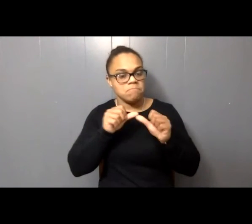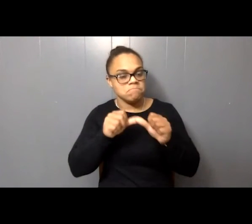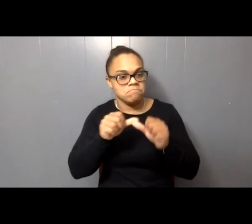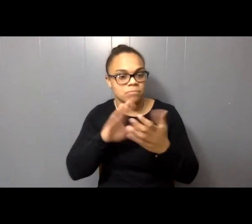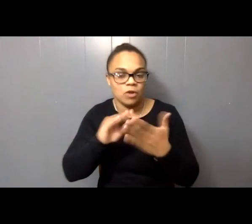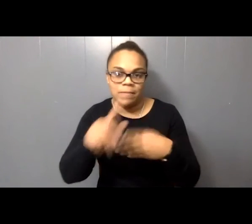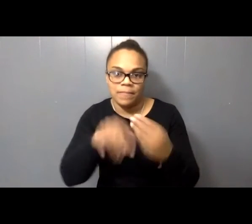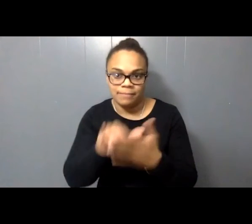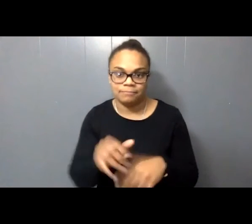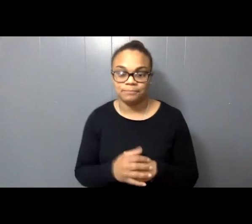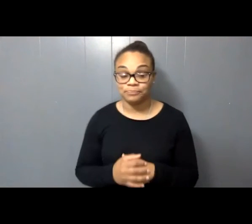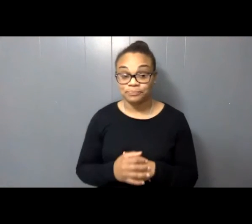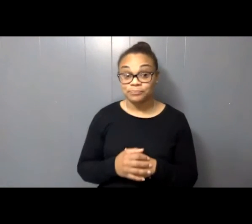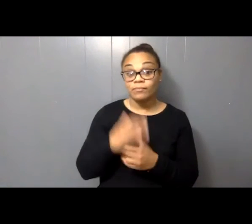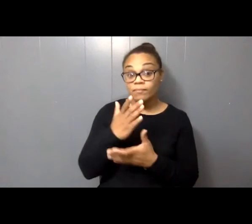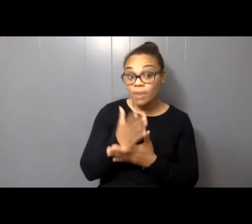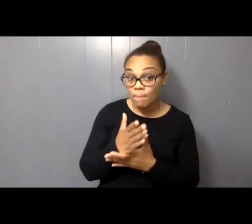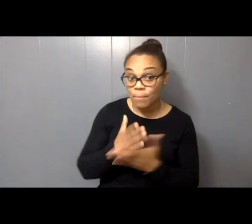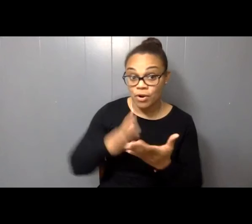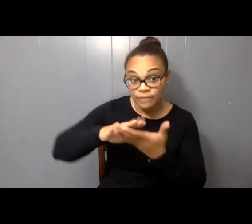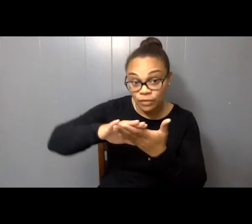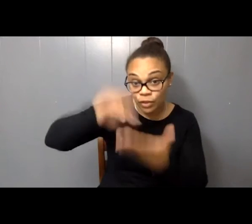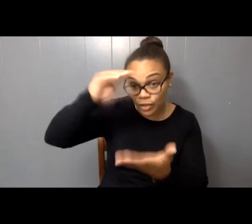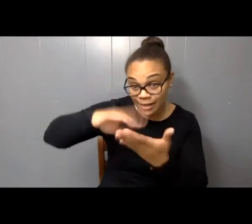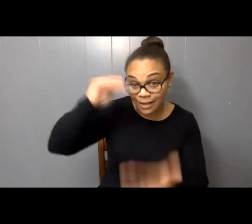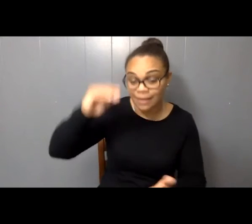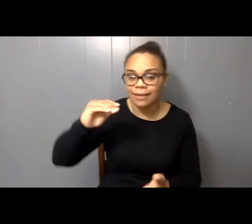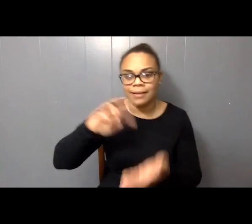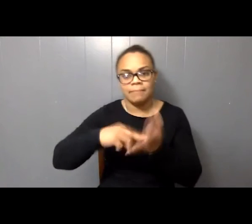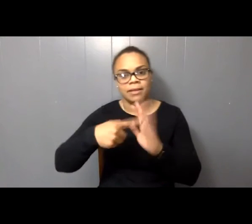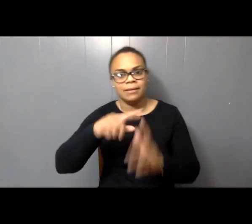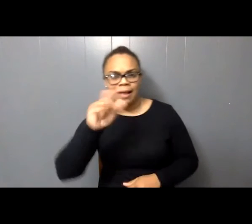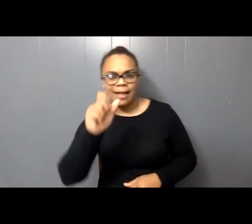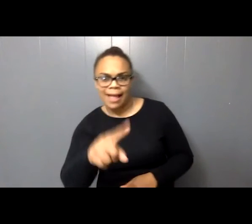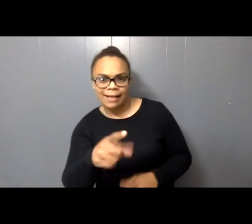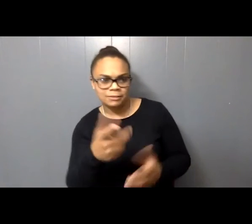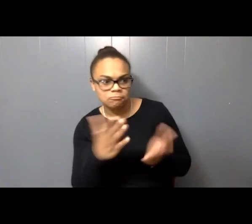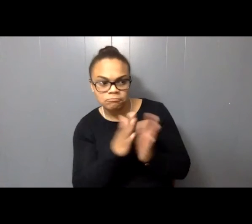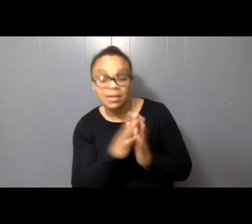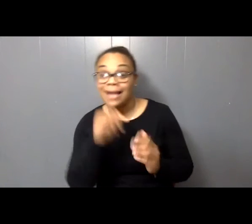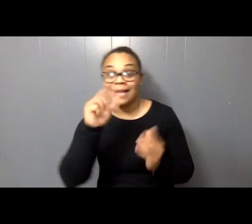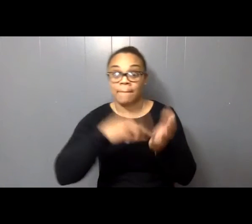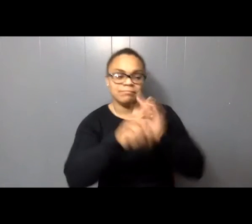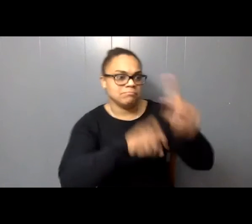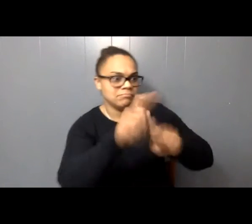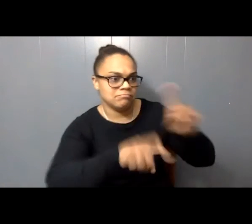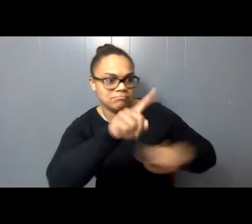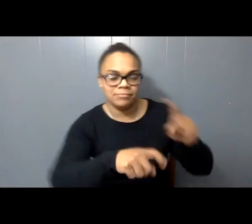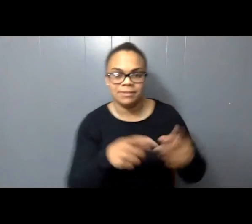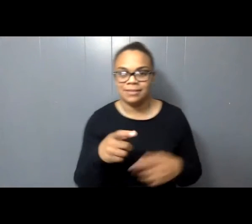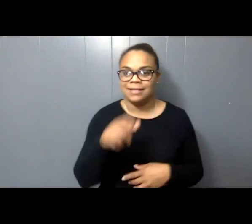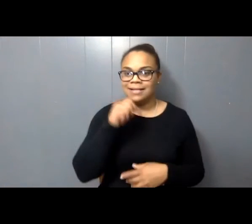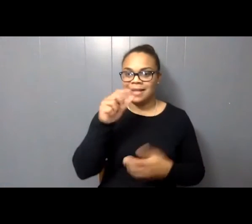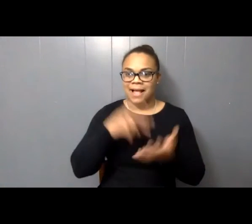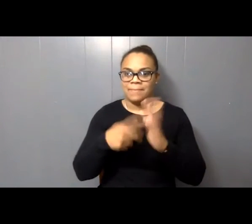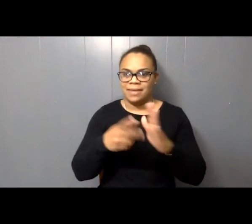asking questions. And so that doesn't mean bombard people with questions. That doesn't mean like overstep your